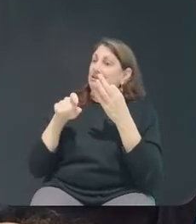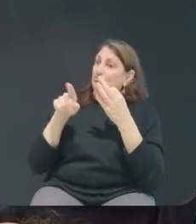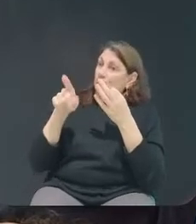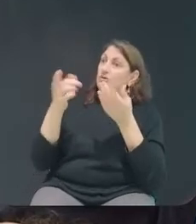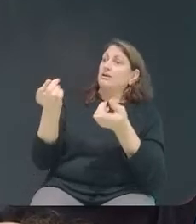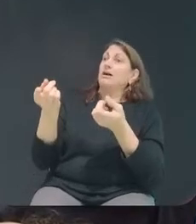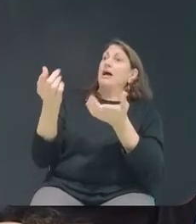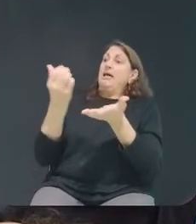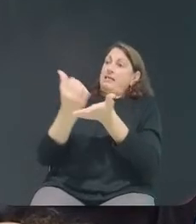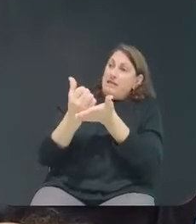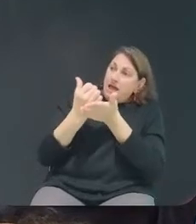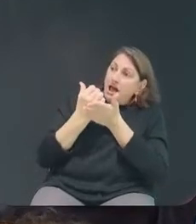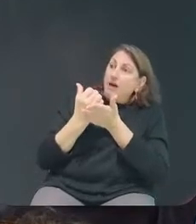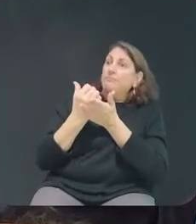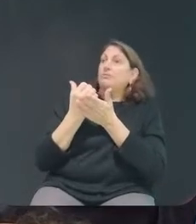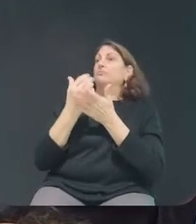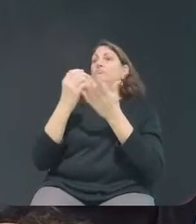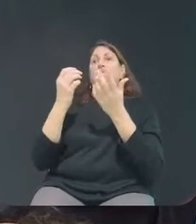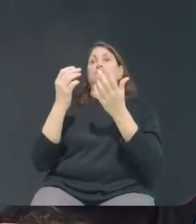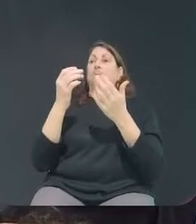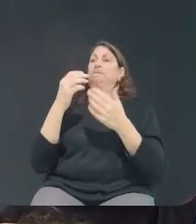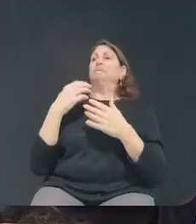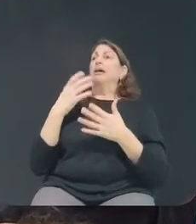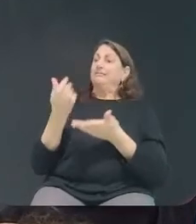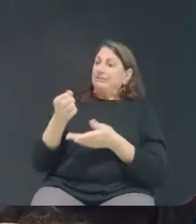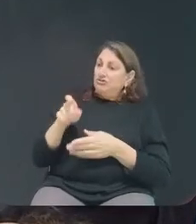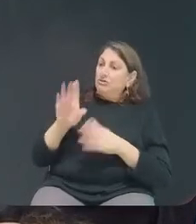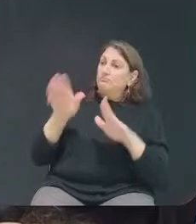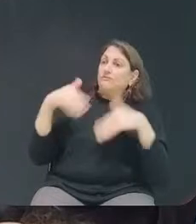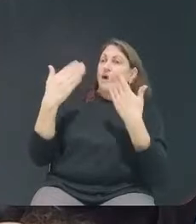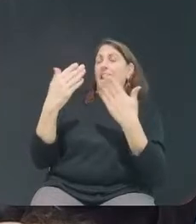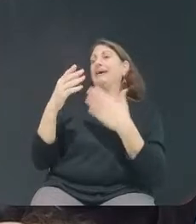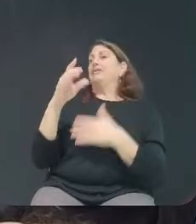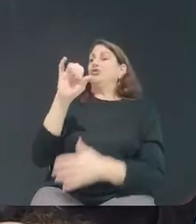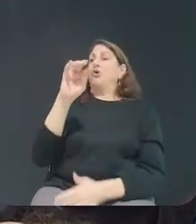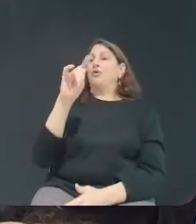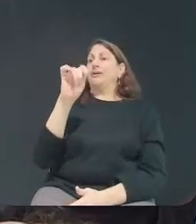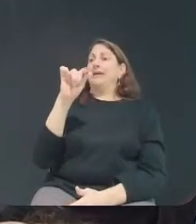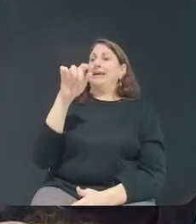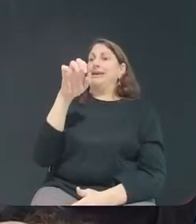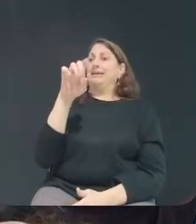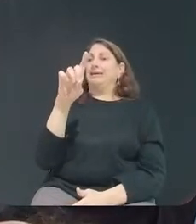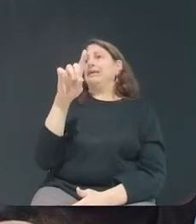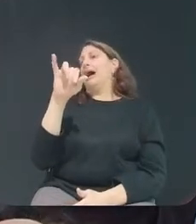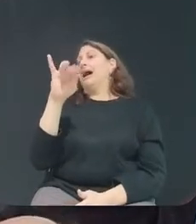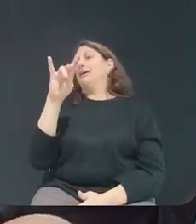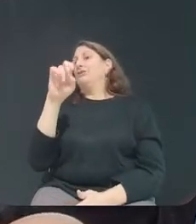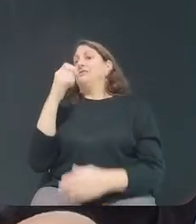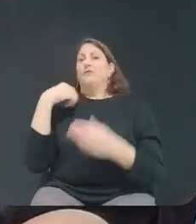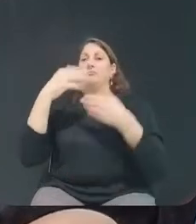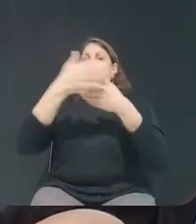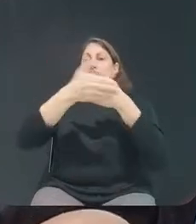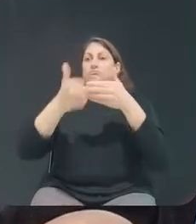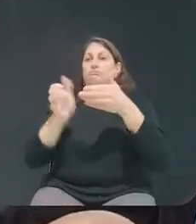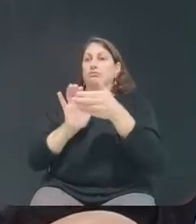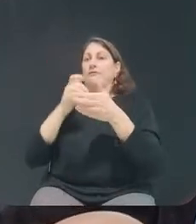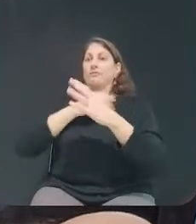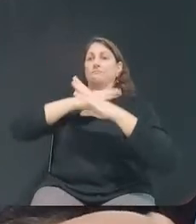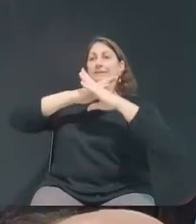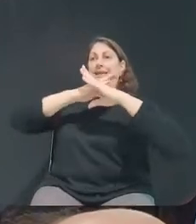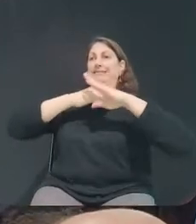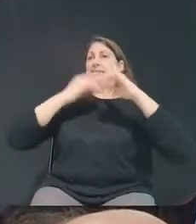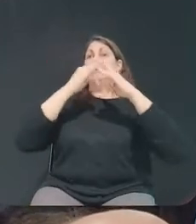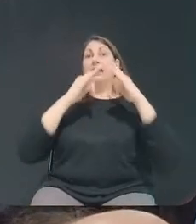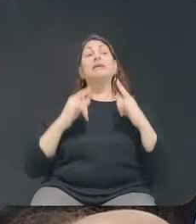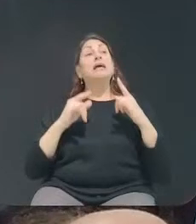tent aforesaid with corrugated iron." In response to this and other similar petitions, the city agreed that